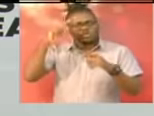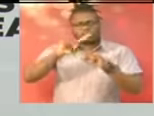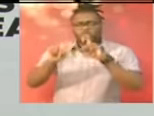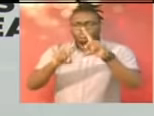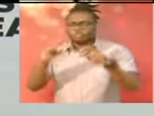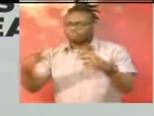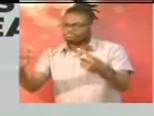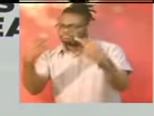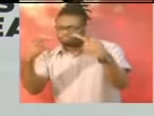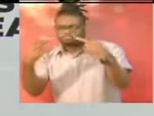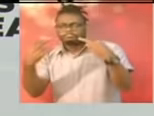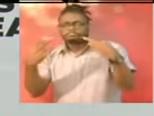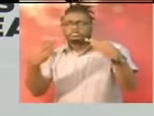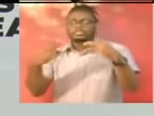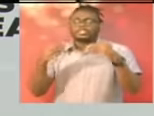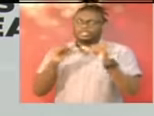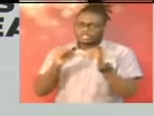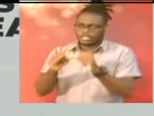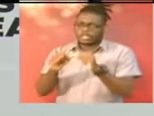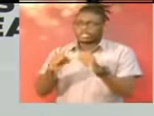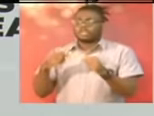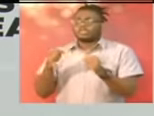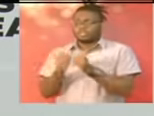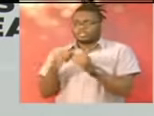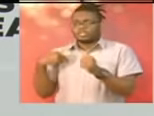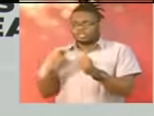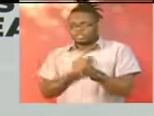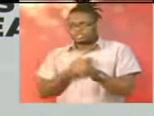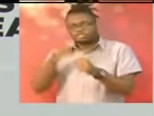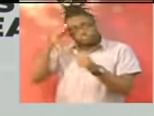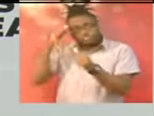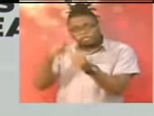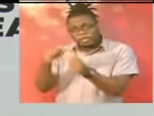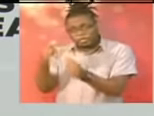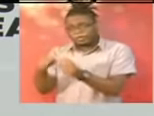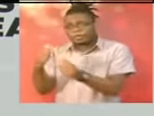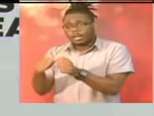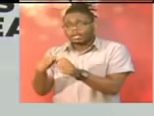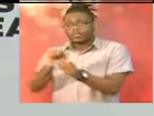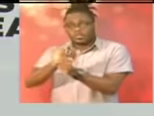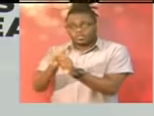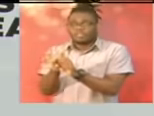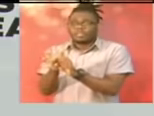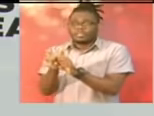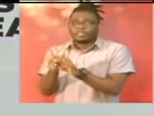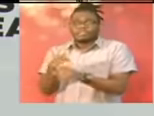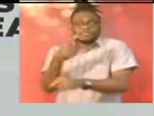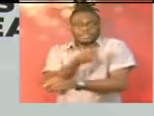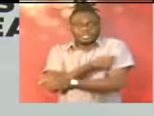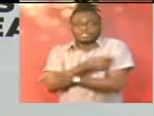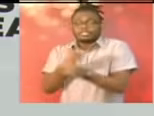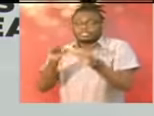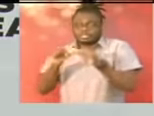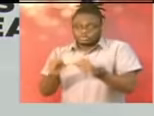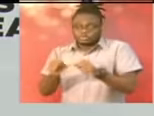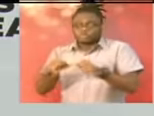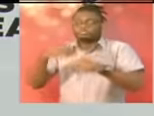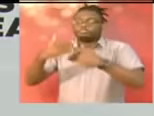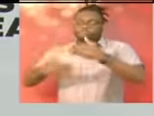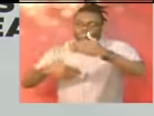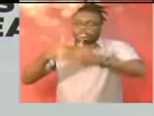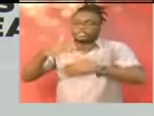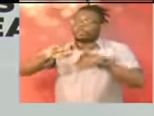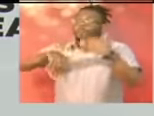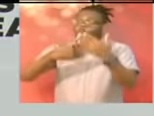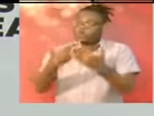your time with us. Please note the COVID-19 vaccination rollout continues in all RHAs for